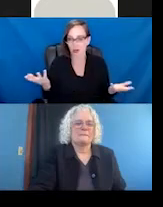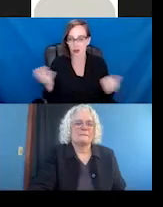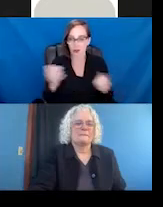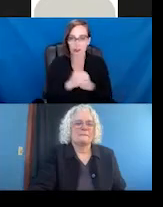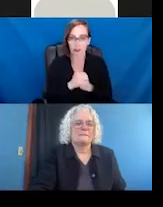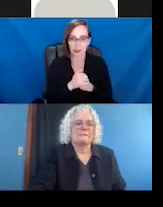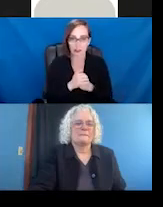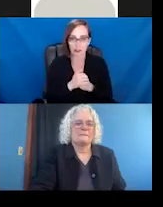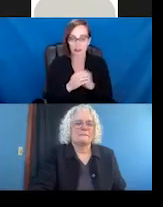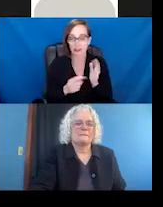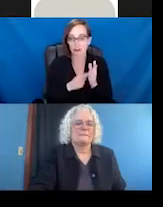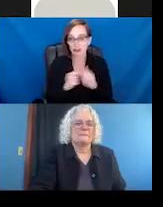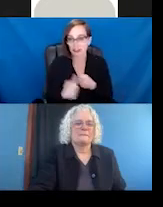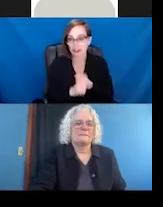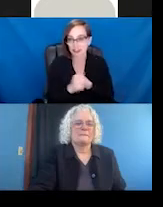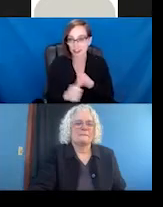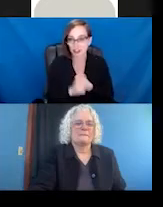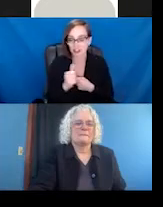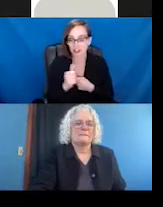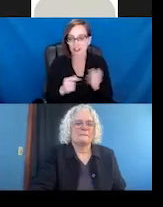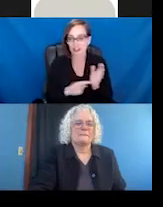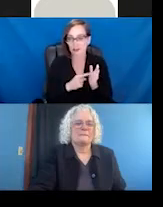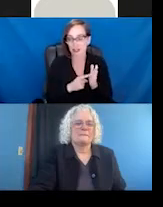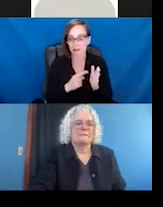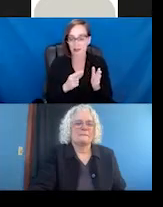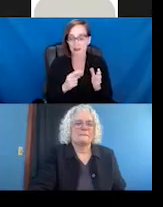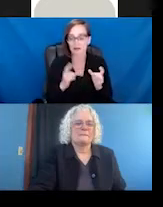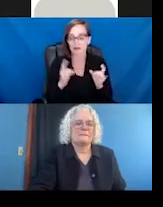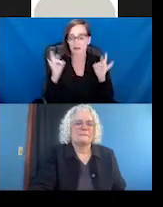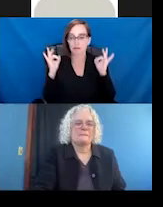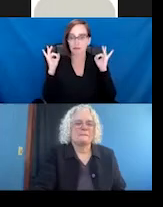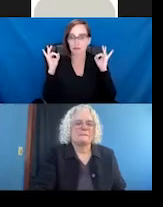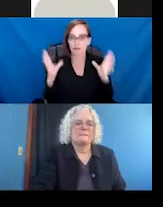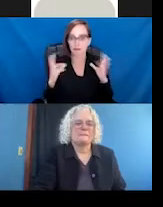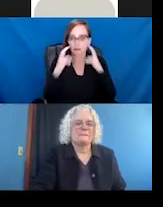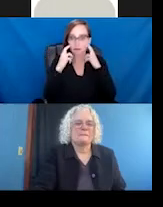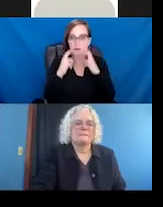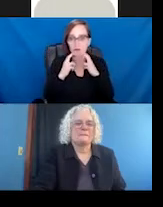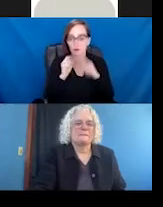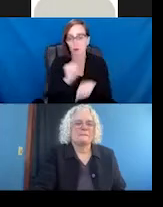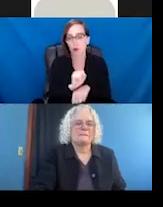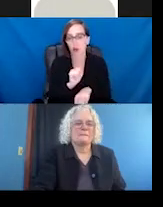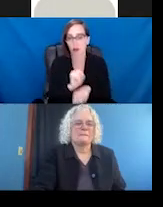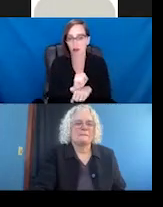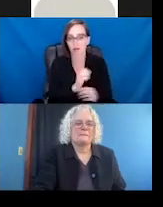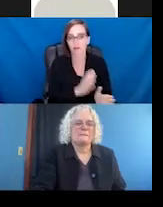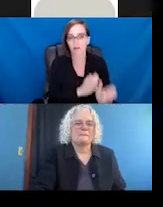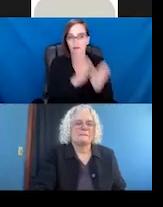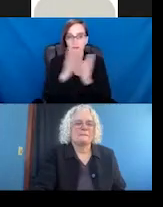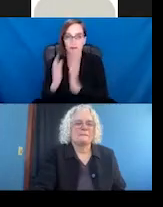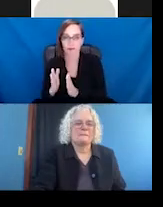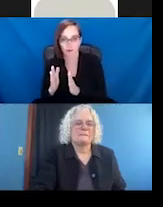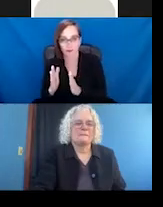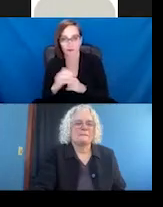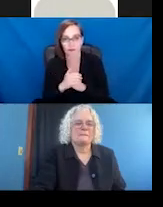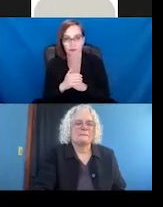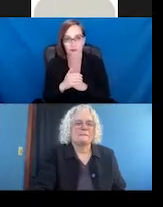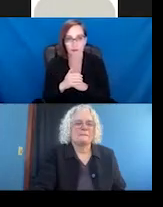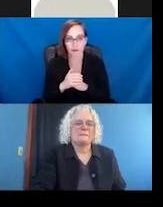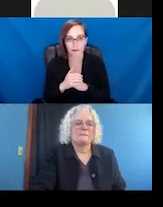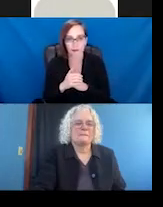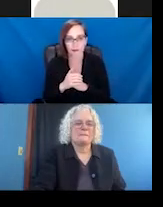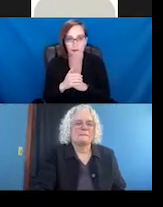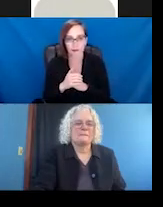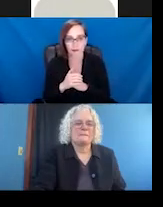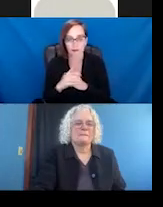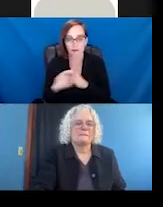sometimes demoralizing work that can erode the spirit of even the best of us. Once COVID cases rose higher in our community in the fall, we